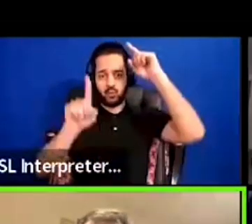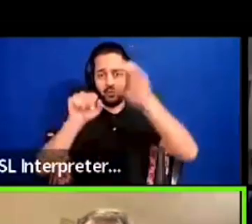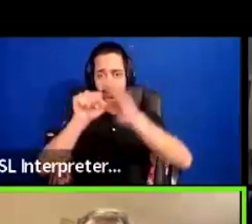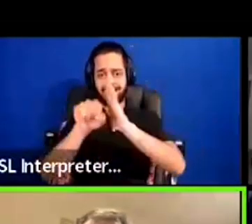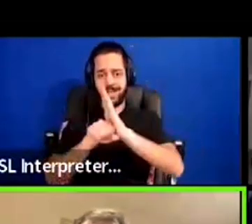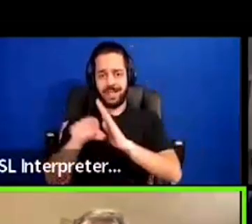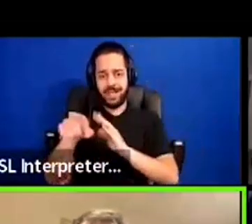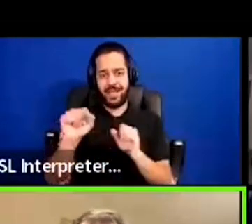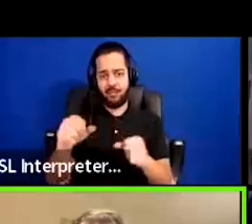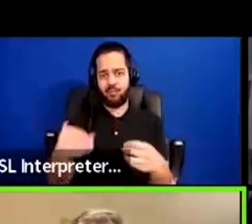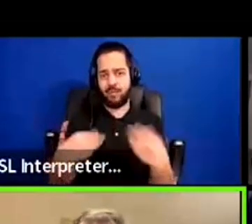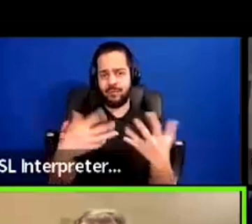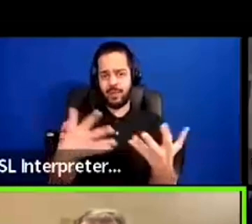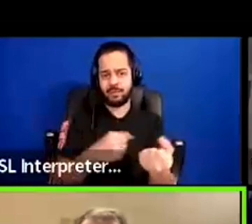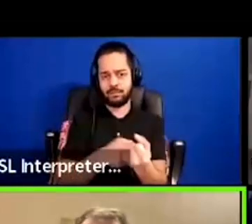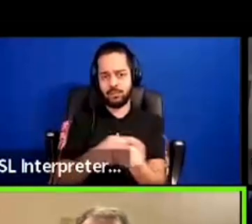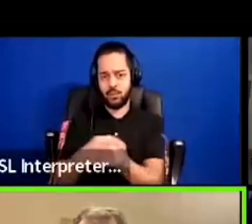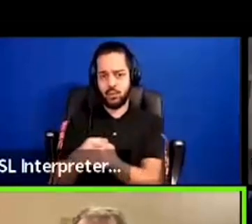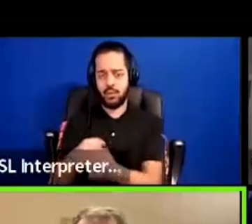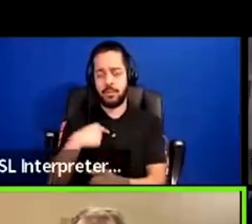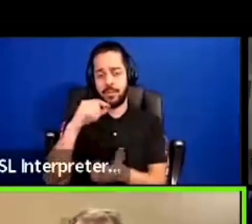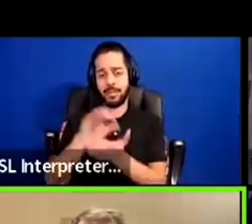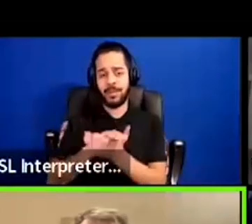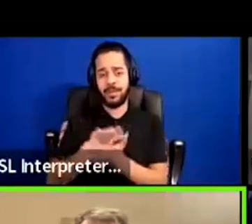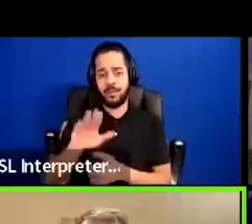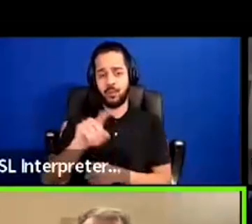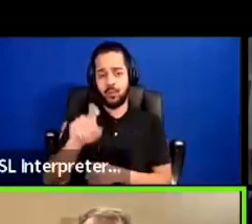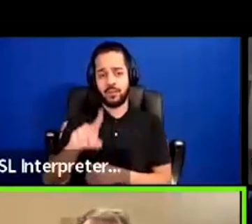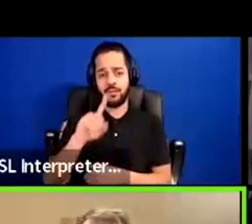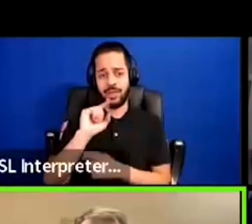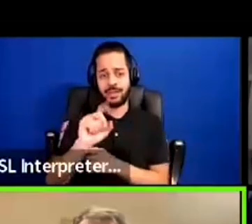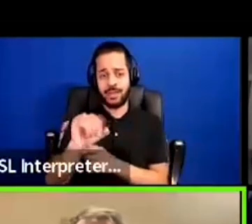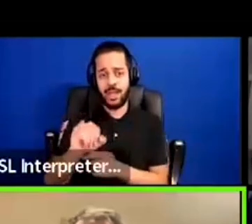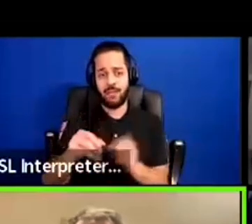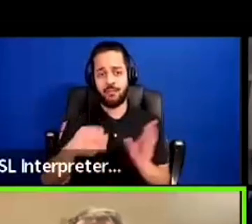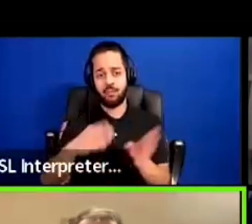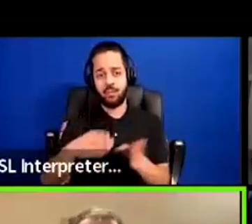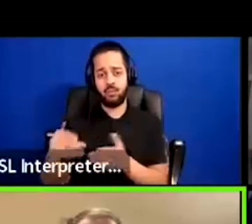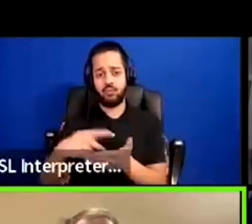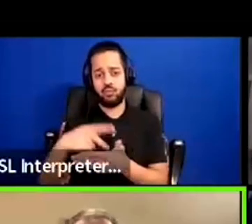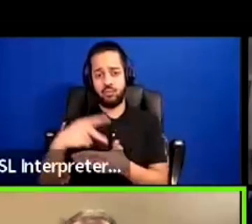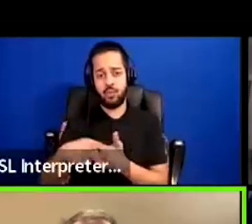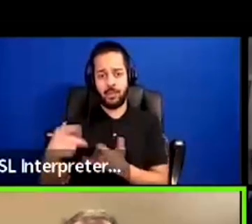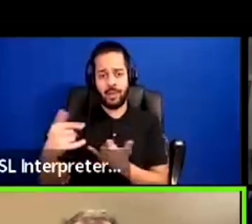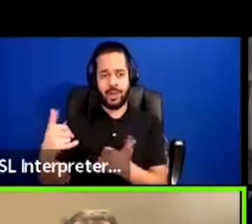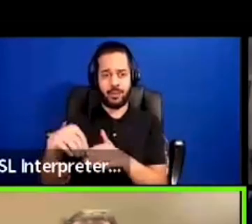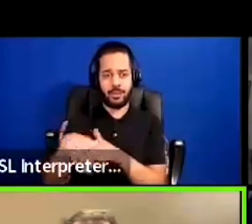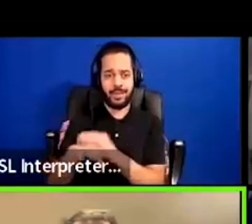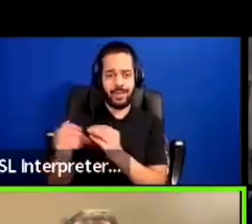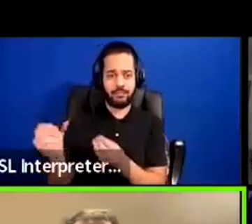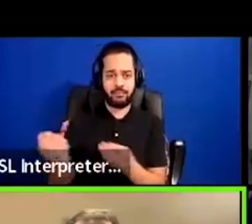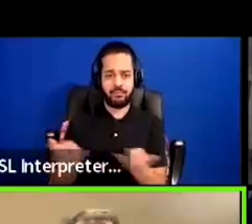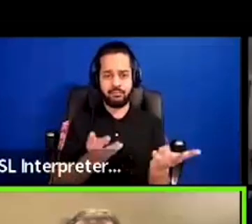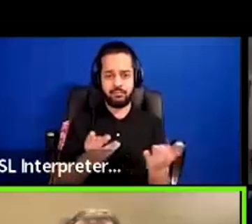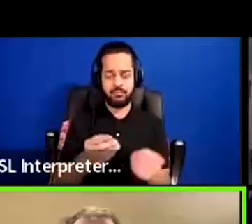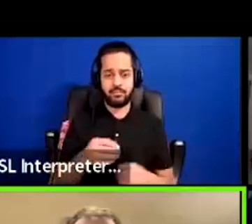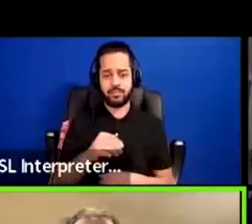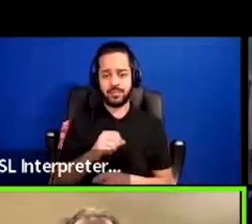some questions to SDI through both the preparatory programs coming in, the staff that